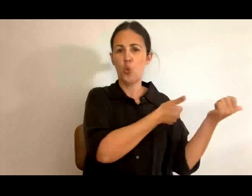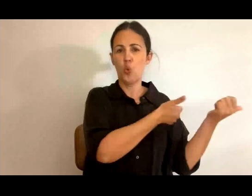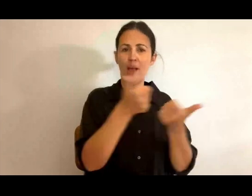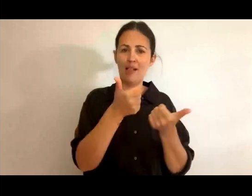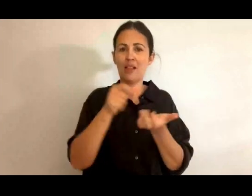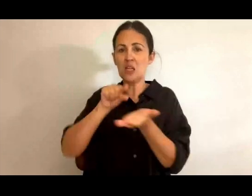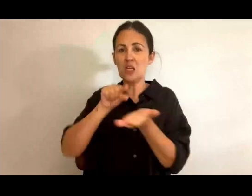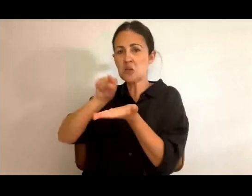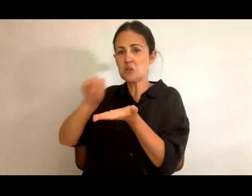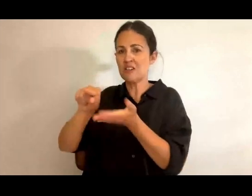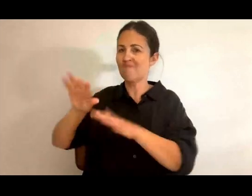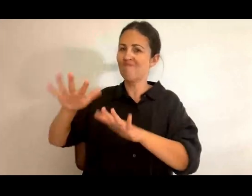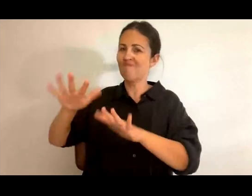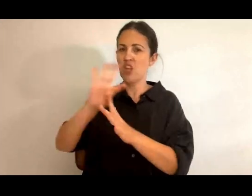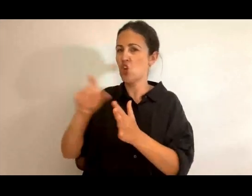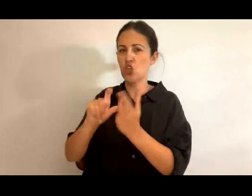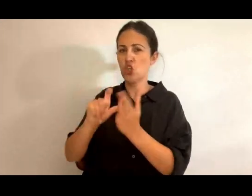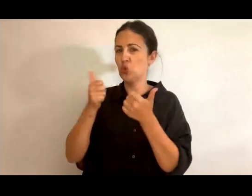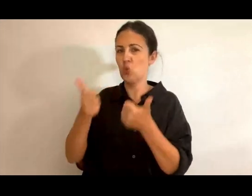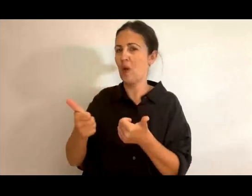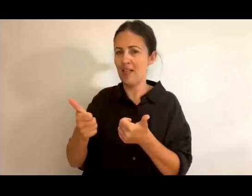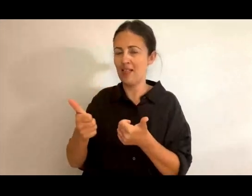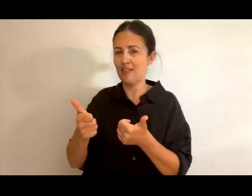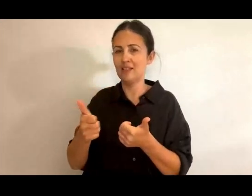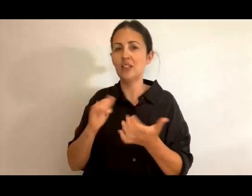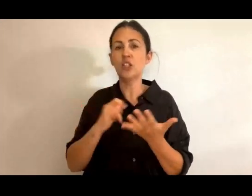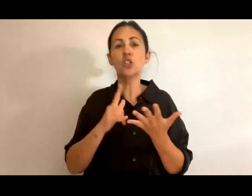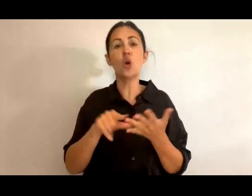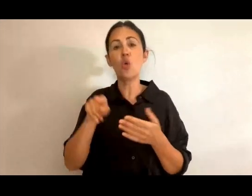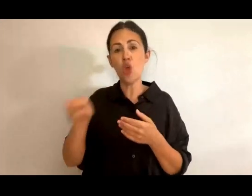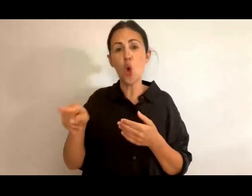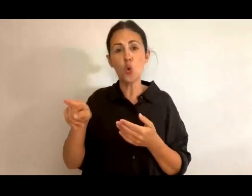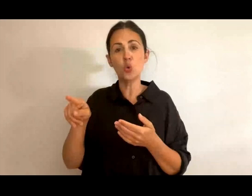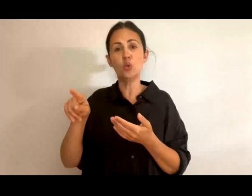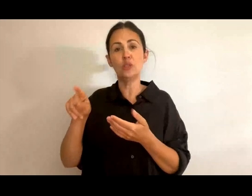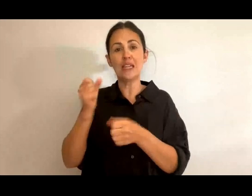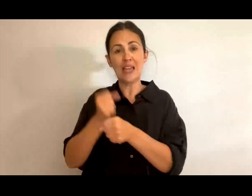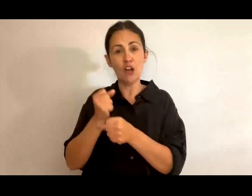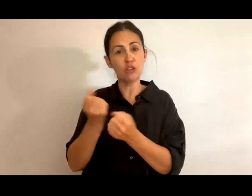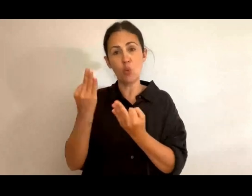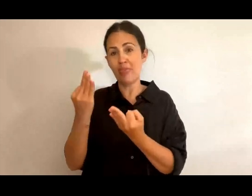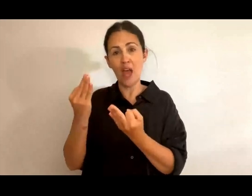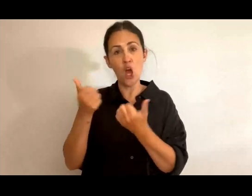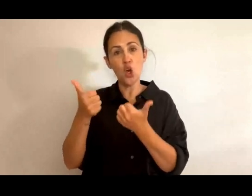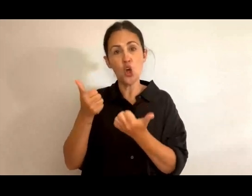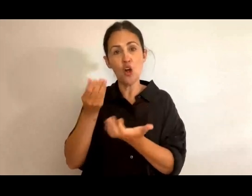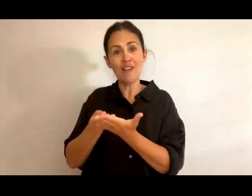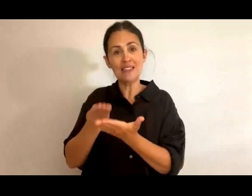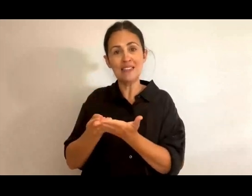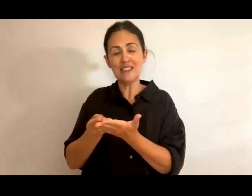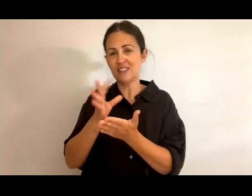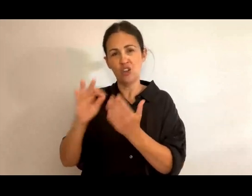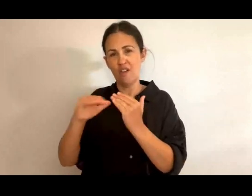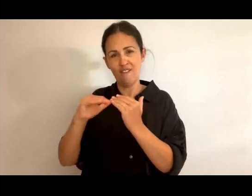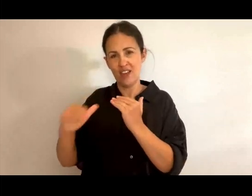of the institution, and the smaller unfunded galleries operating as a space for students to utilise when they will. It was also